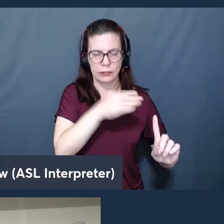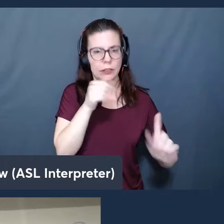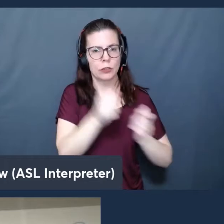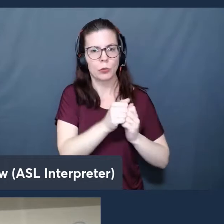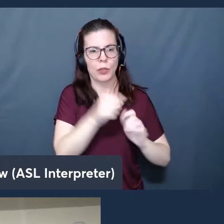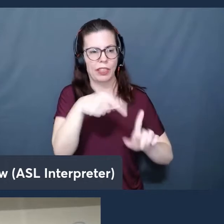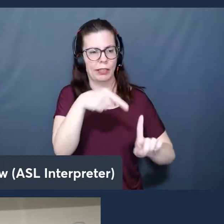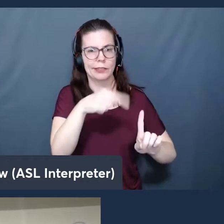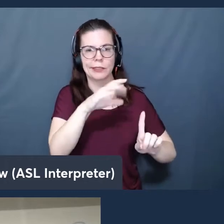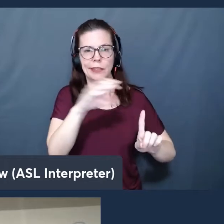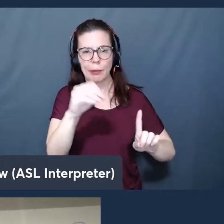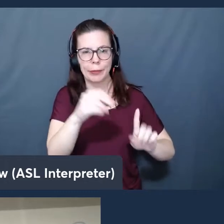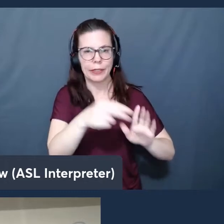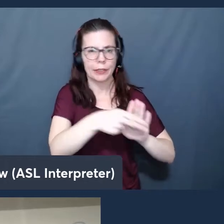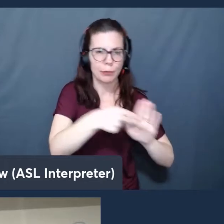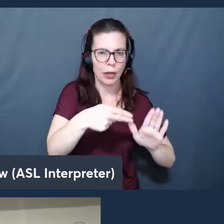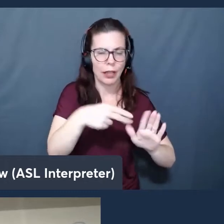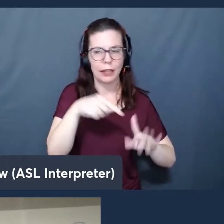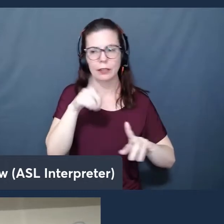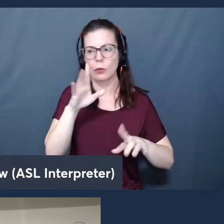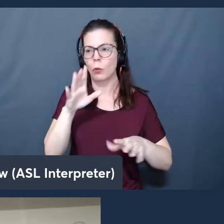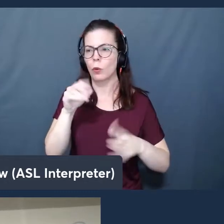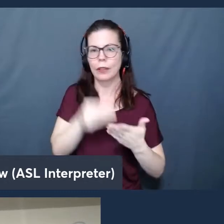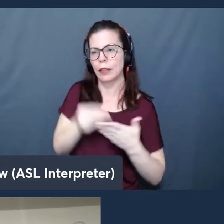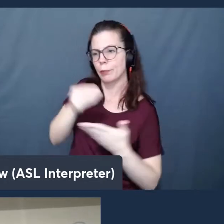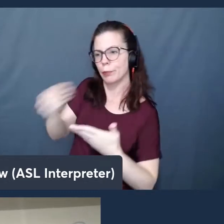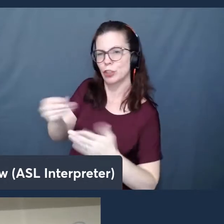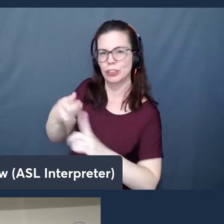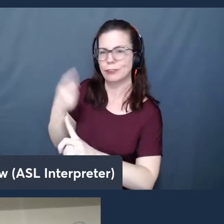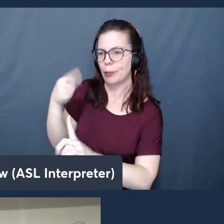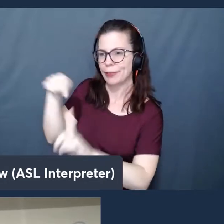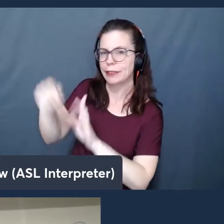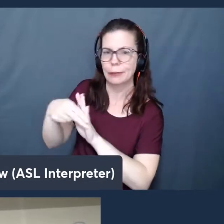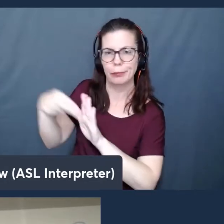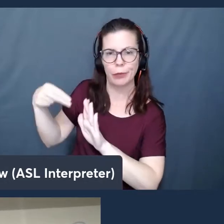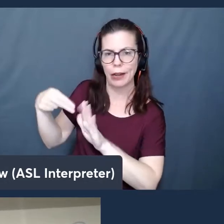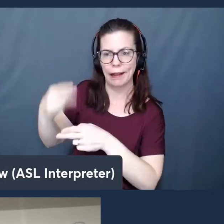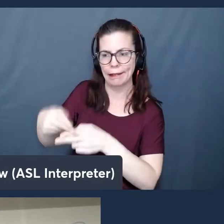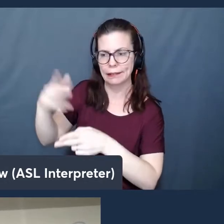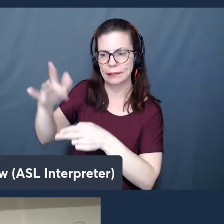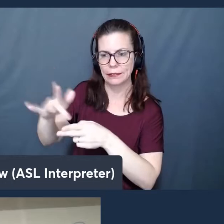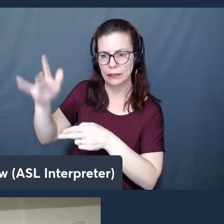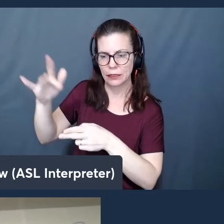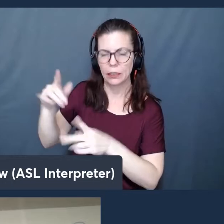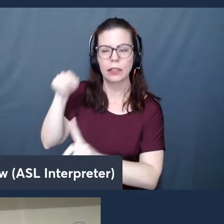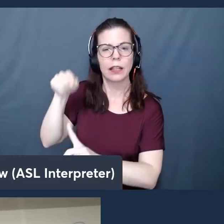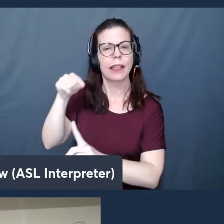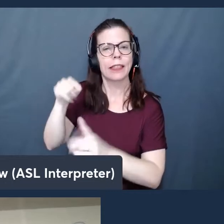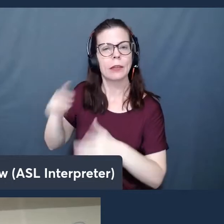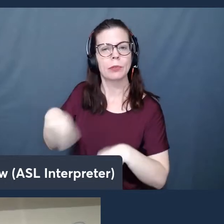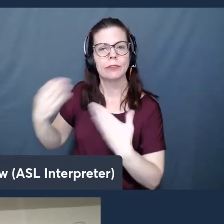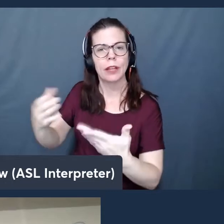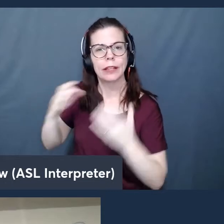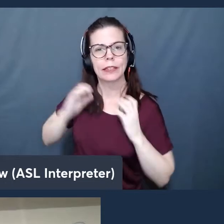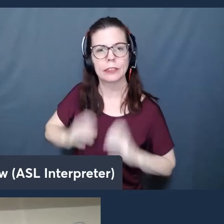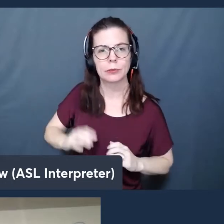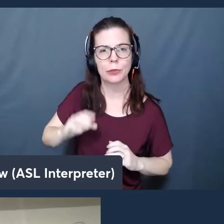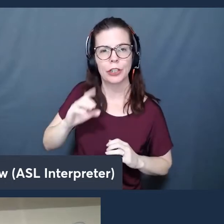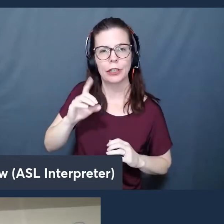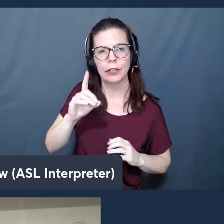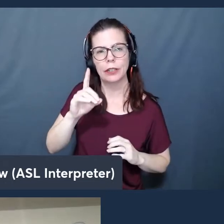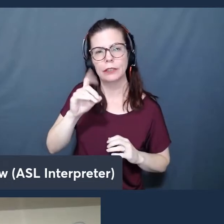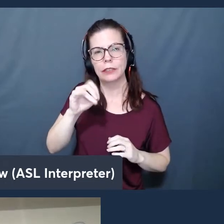brand or they Okay, make a purchase with a brand and they provide, customer data, PII, okay,